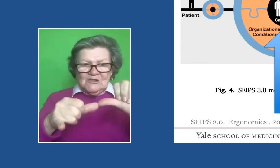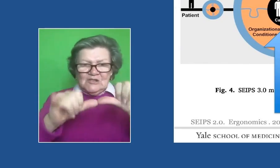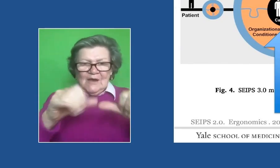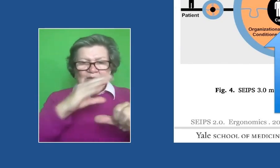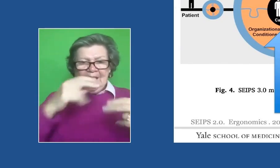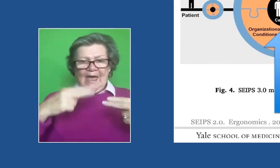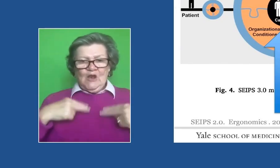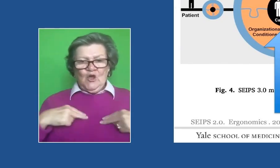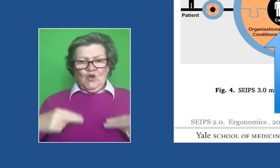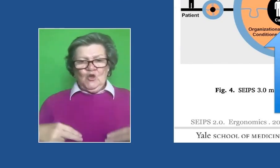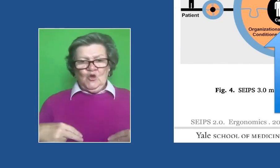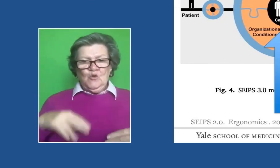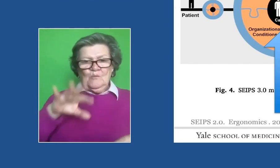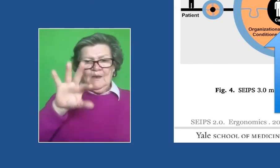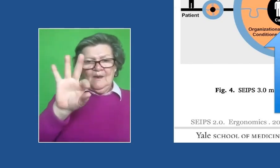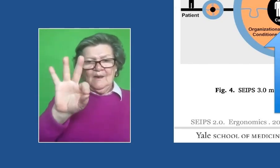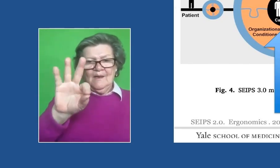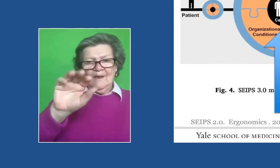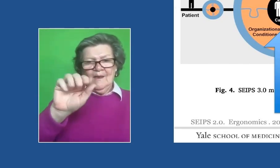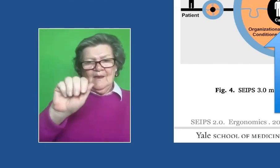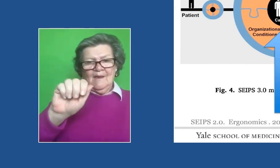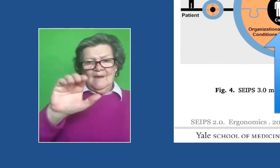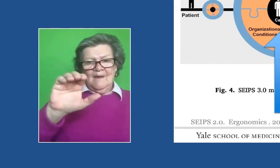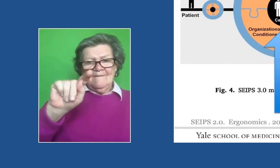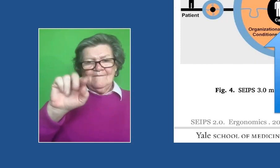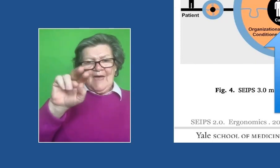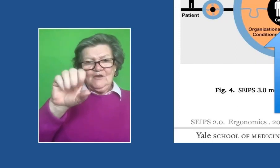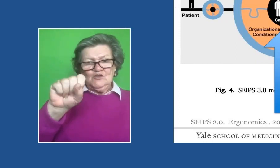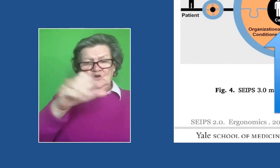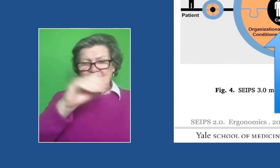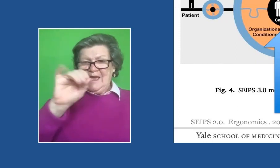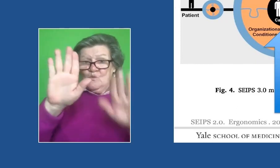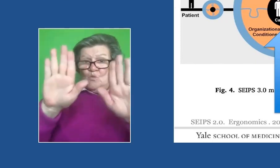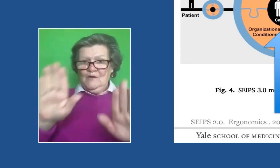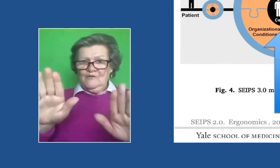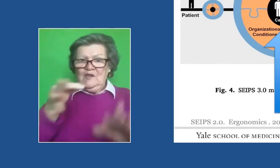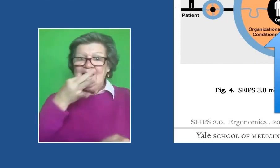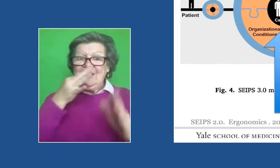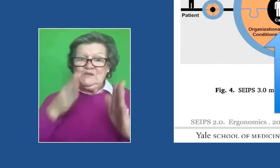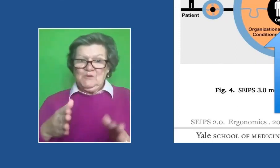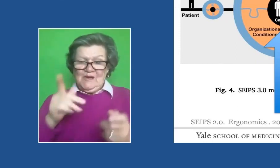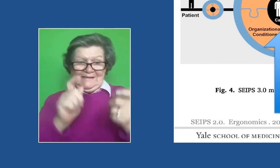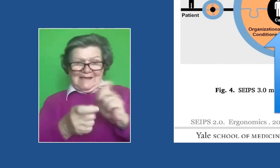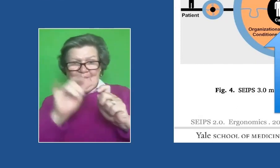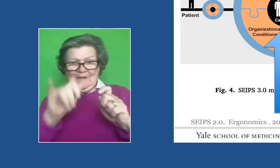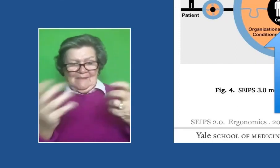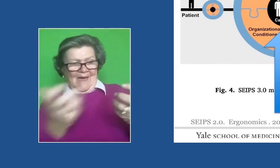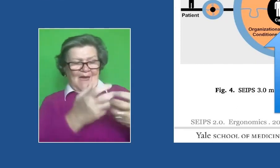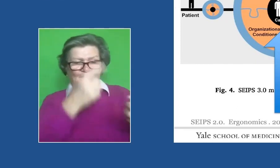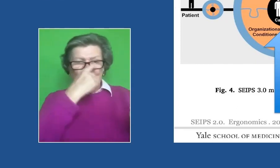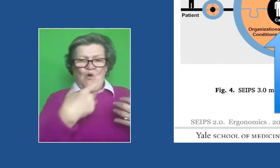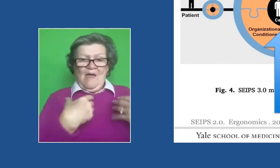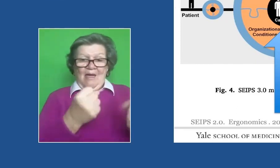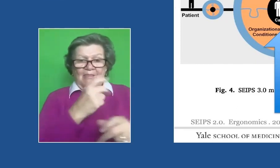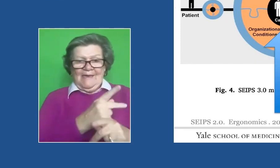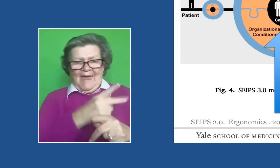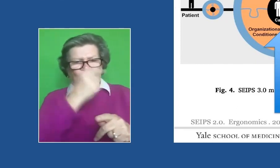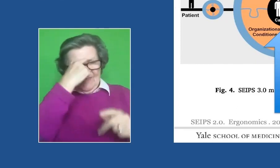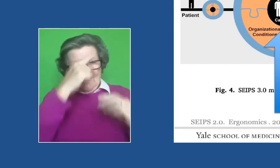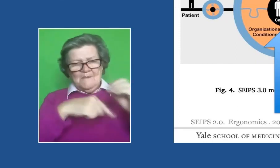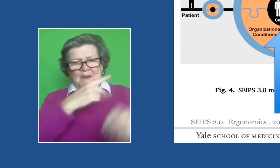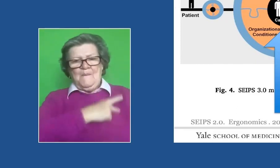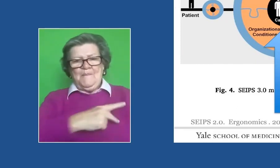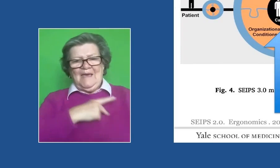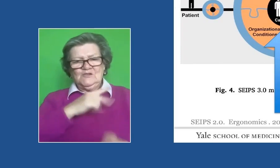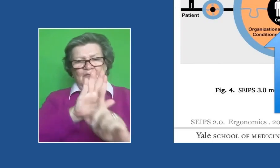And some very great experts have actually adapted that to healthcare, and specifically thinking about patient safety. So instead of